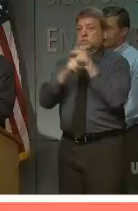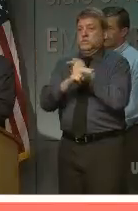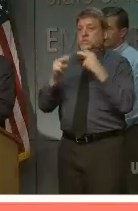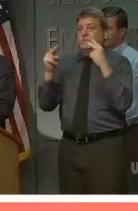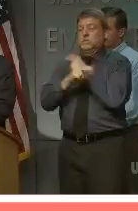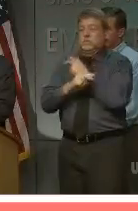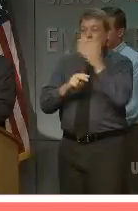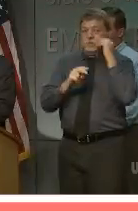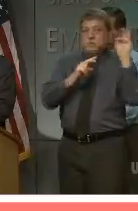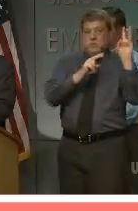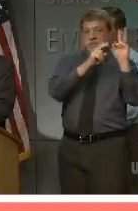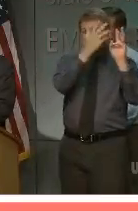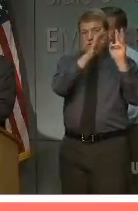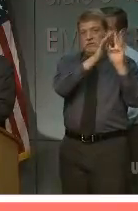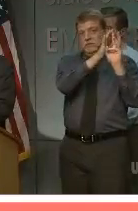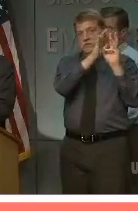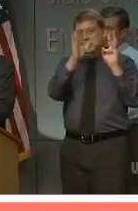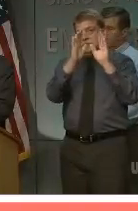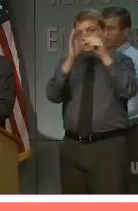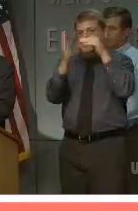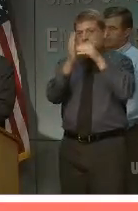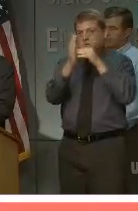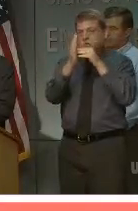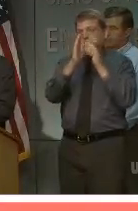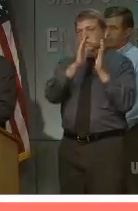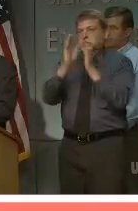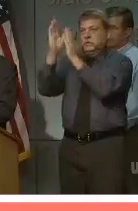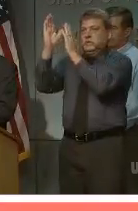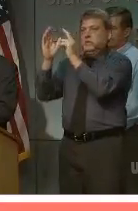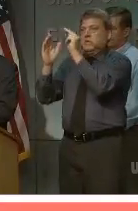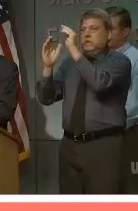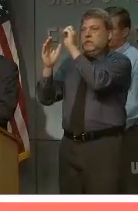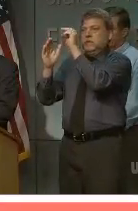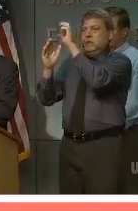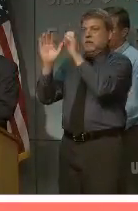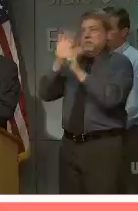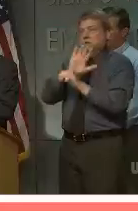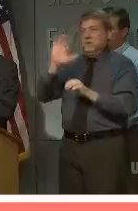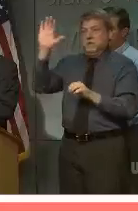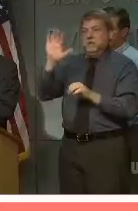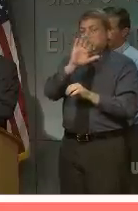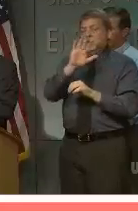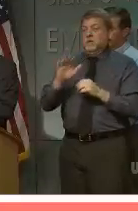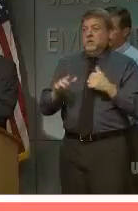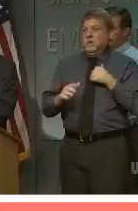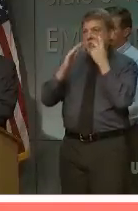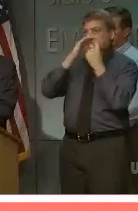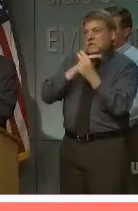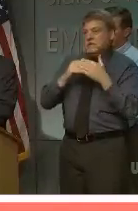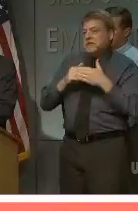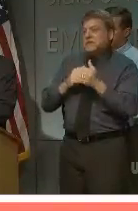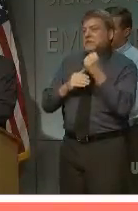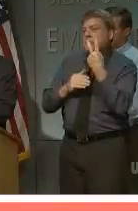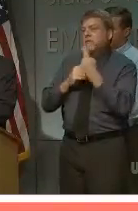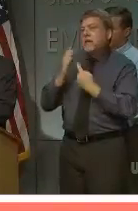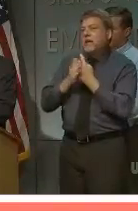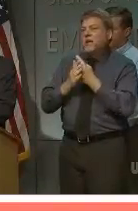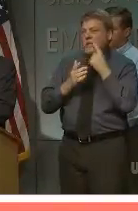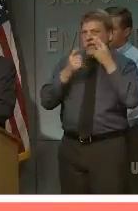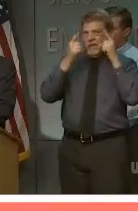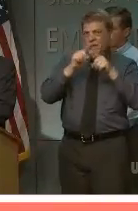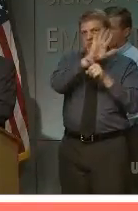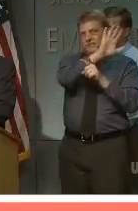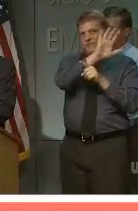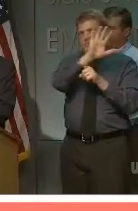is moving from western part of the state to central to northeast, and we believe over the next 12 hours we'll see those same kinds of